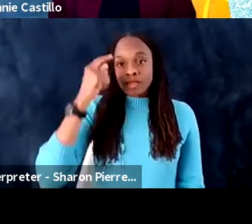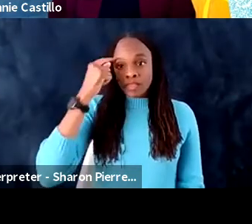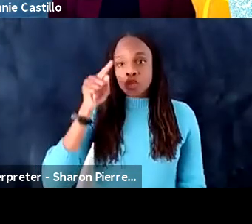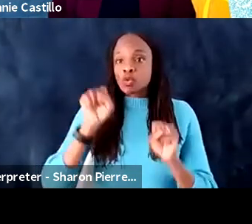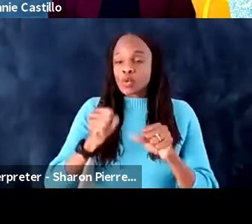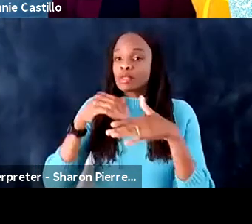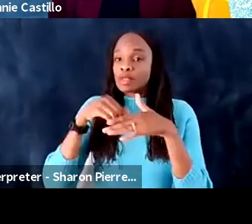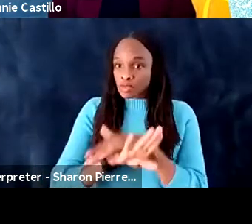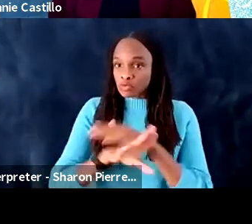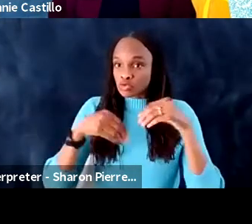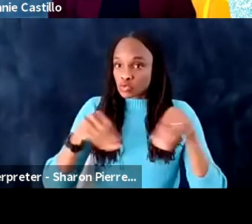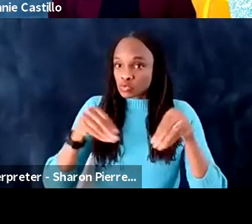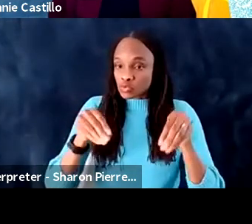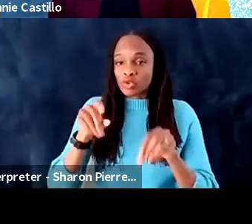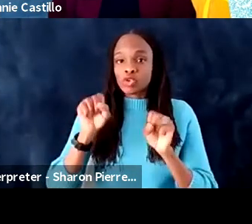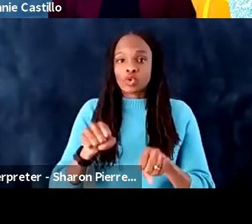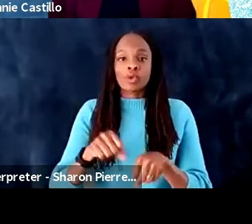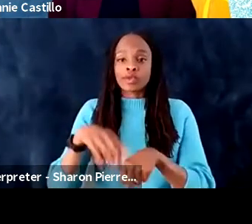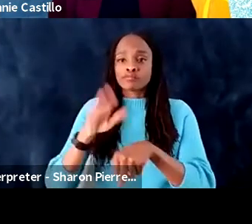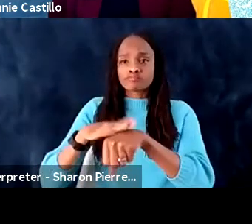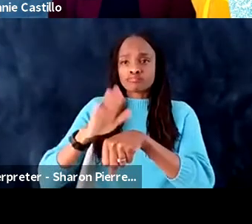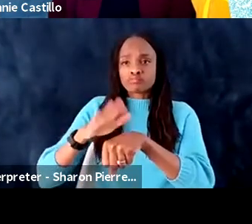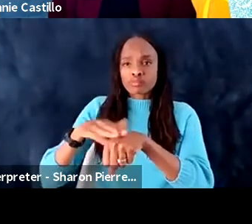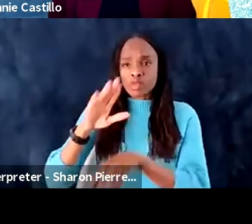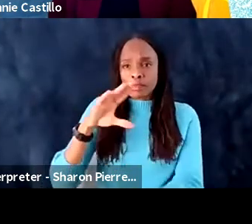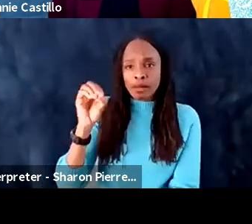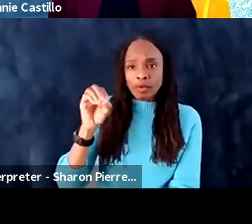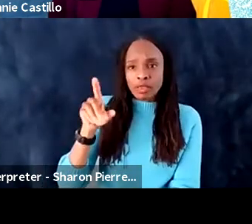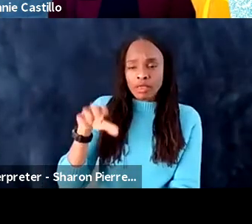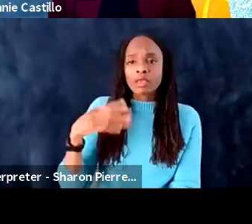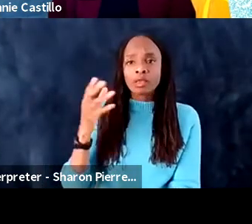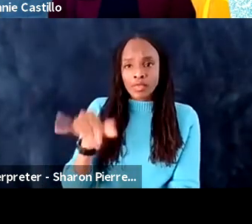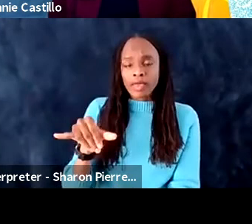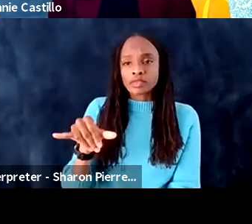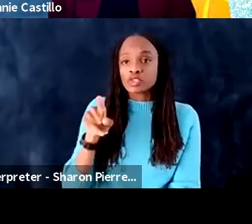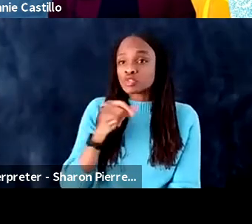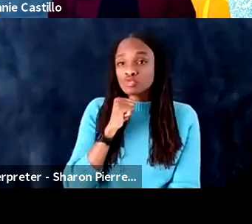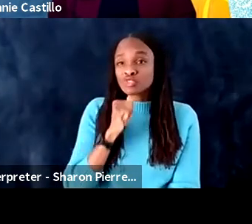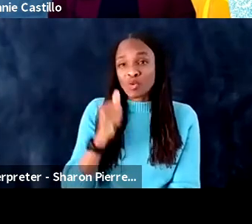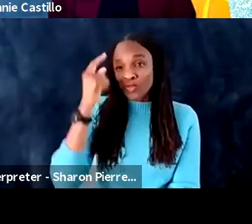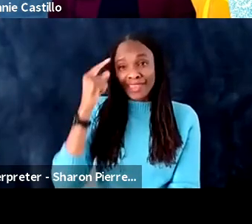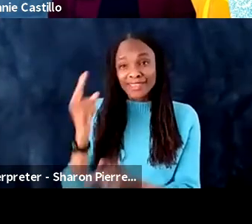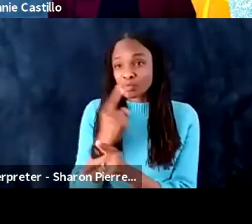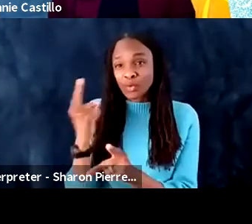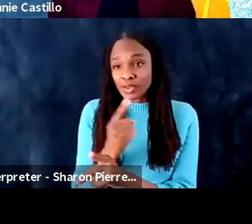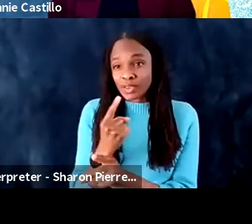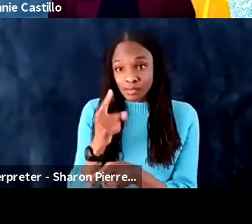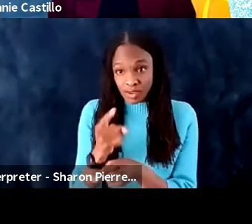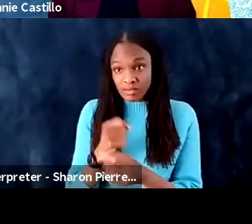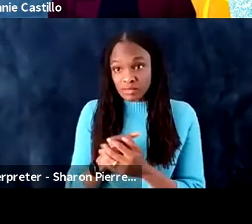a store or you can notify the company that you don't think it's appropriate,